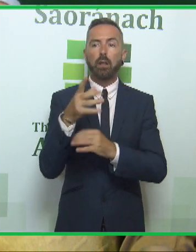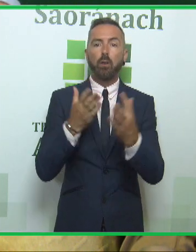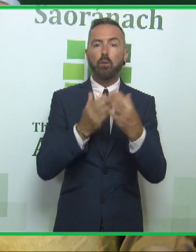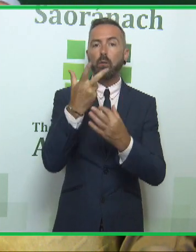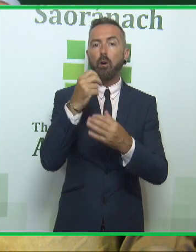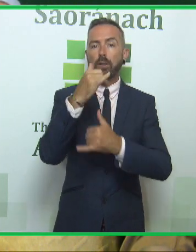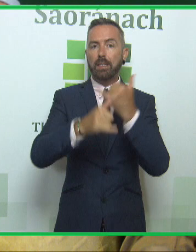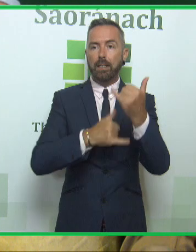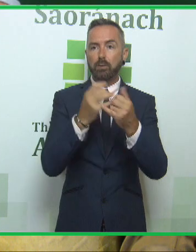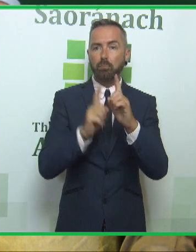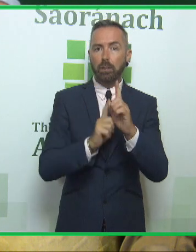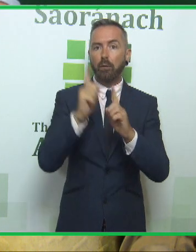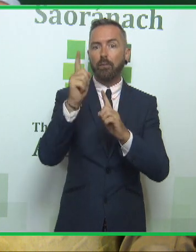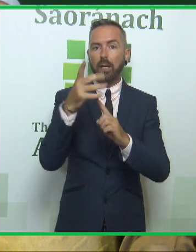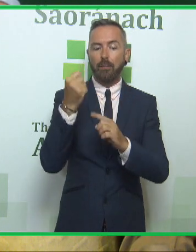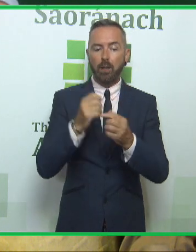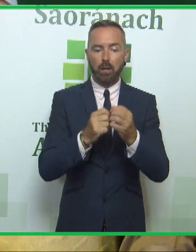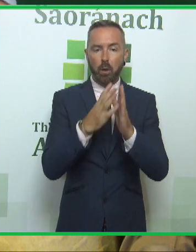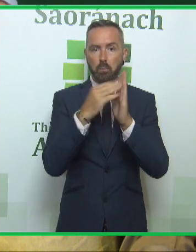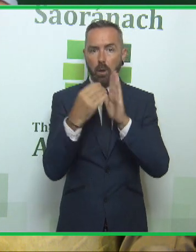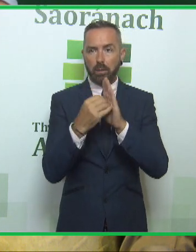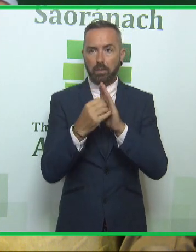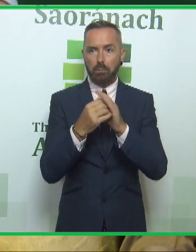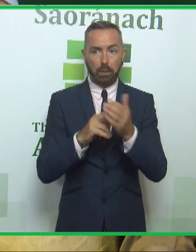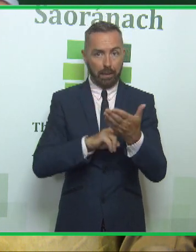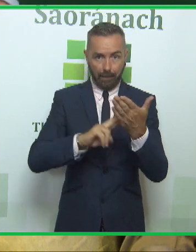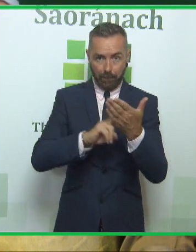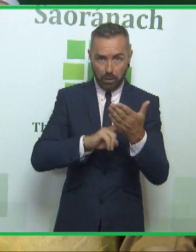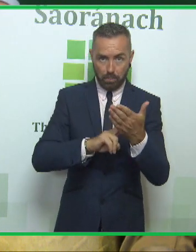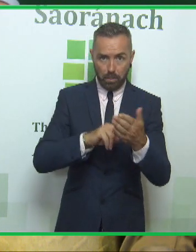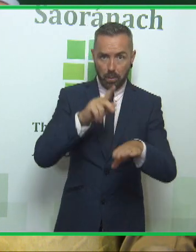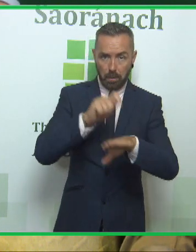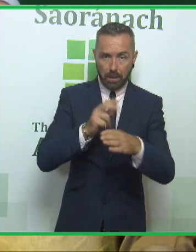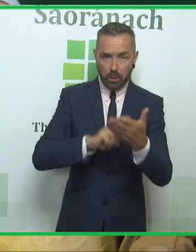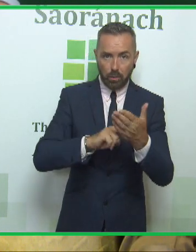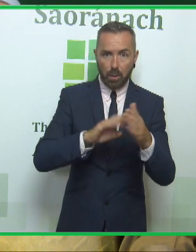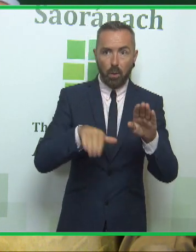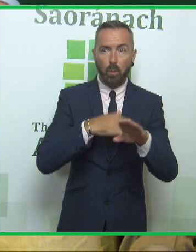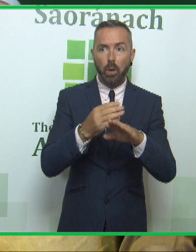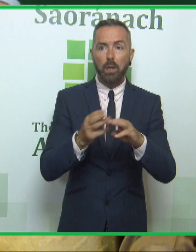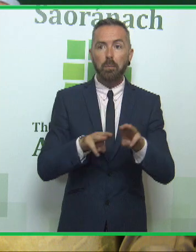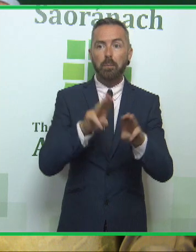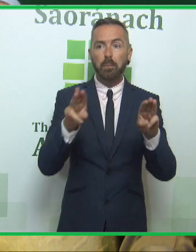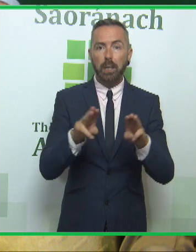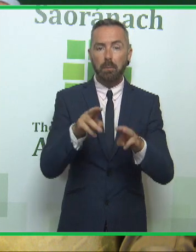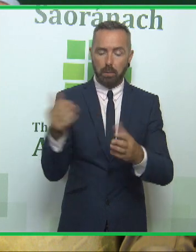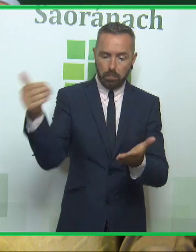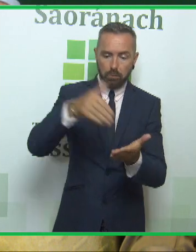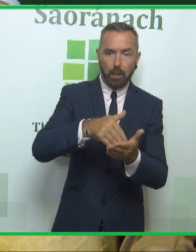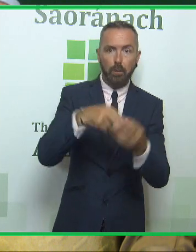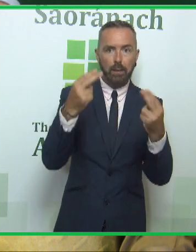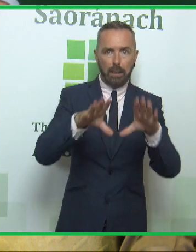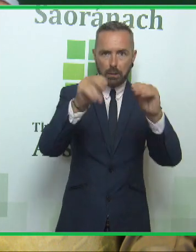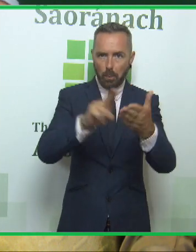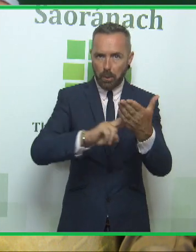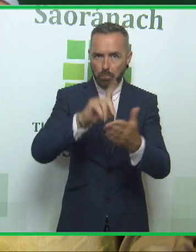a model of care where we have developed a very efficient continuum of care, where people come in who need to get off drugs. We have